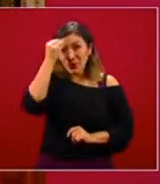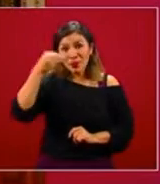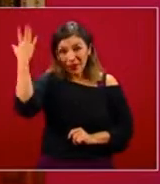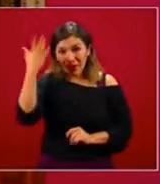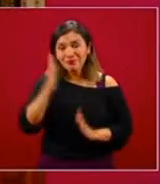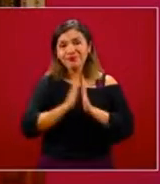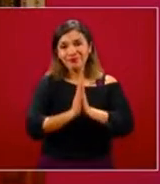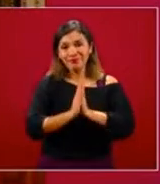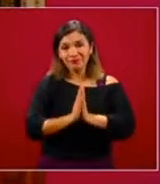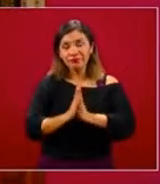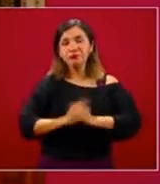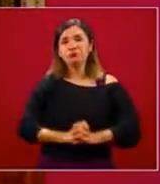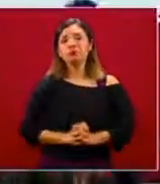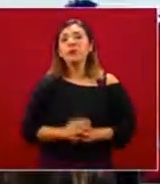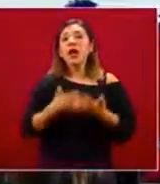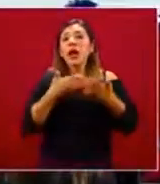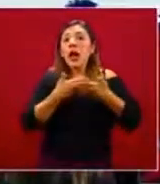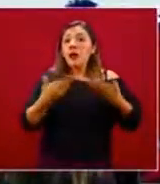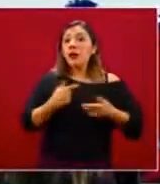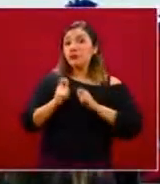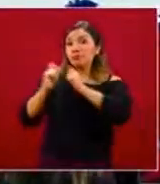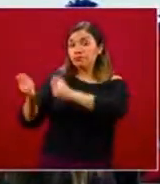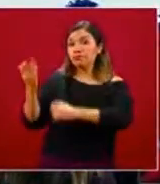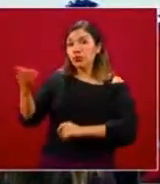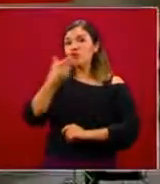wasn't finished. Let's please not forget that.